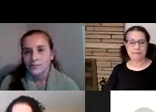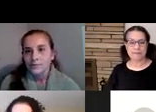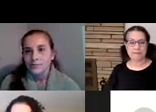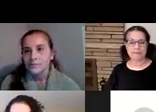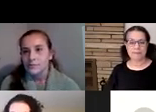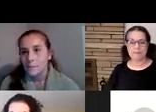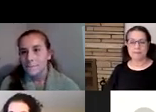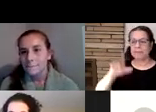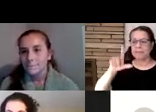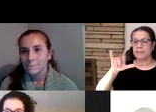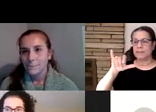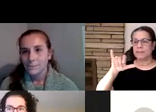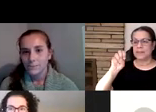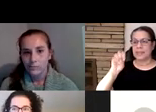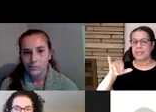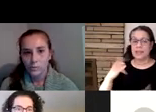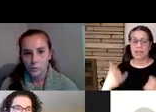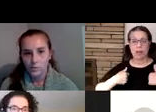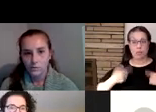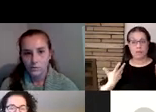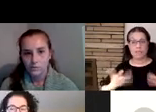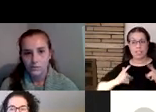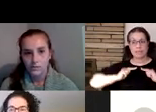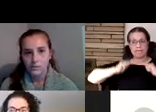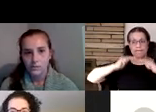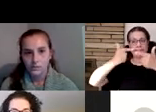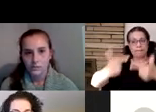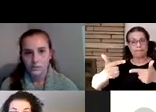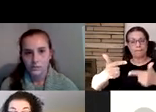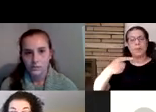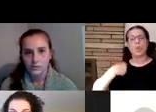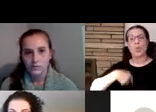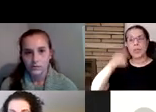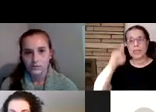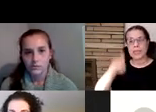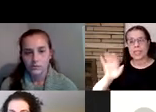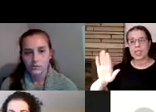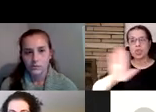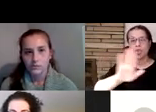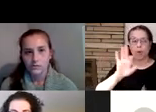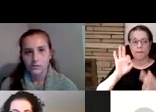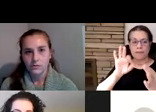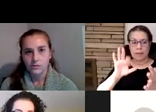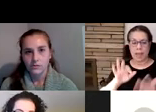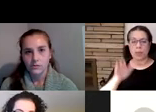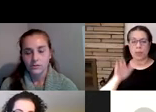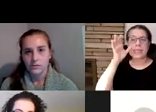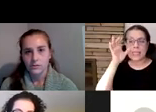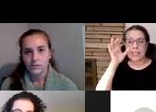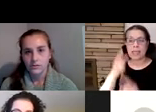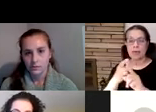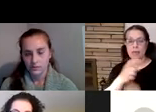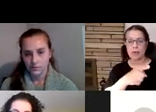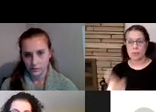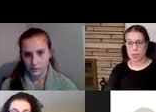So here's where we turn to all of you. We need your feedback. We need your feedback. These are some of the questions we're interested in hearing back from you